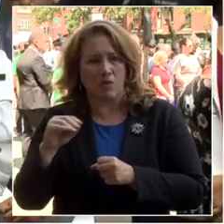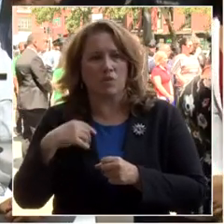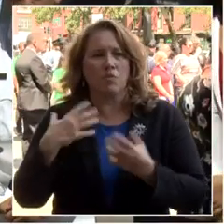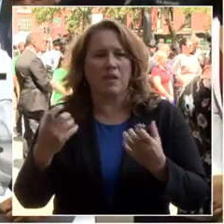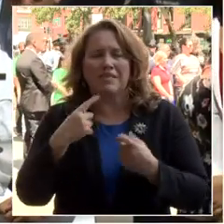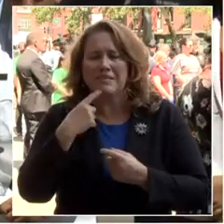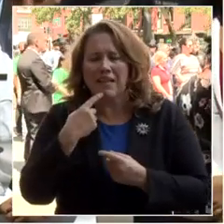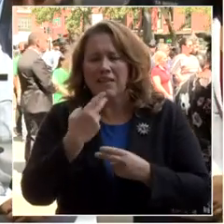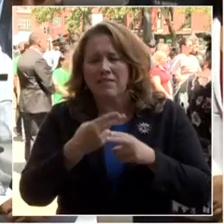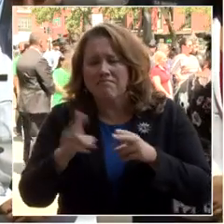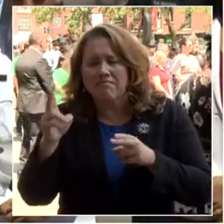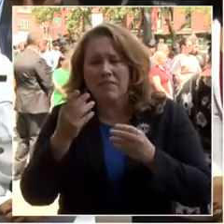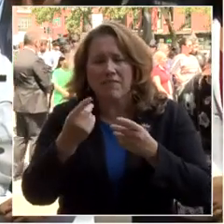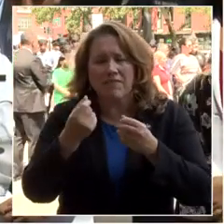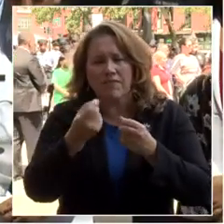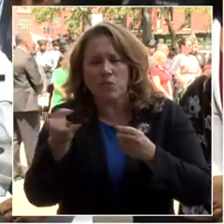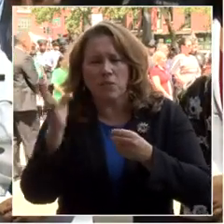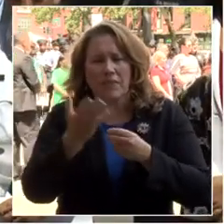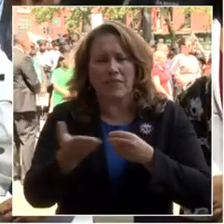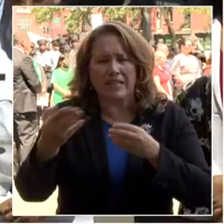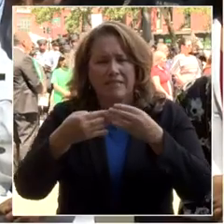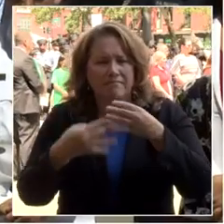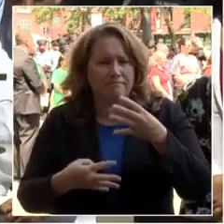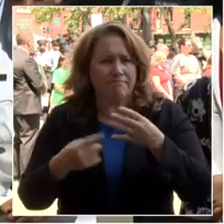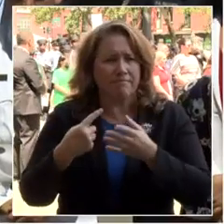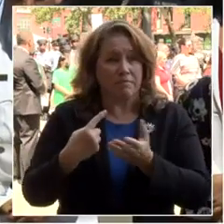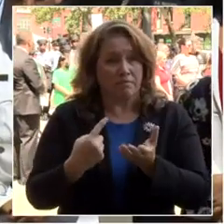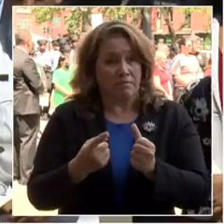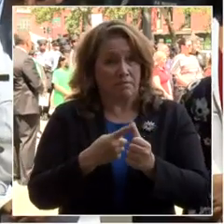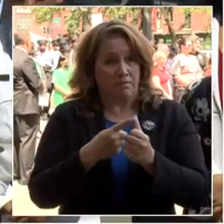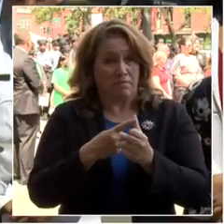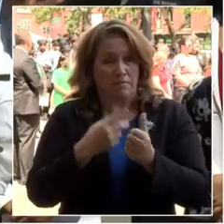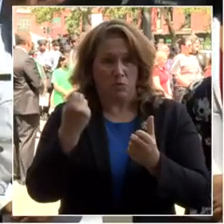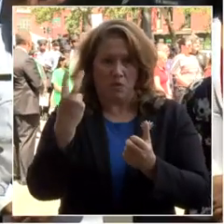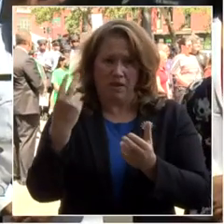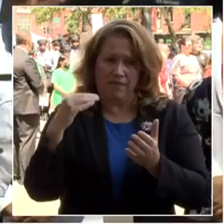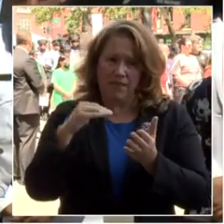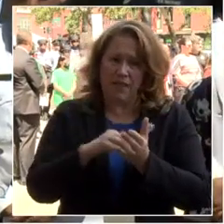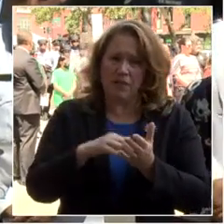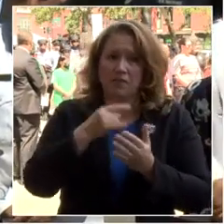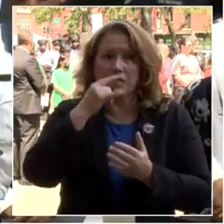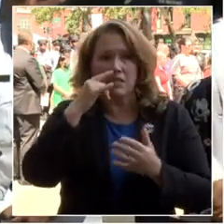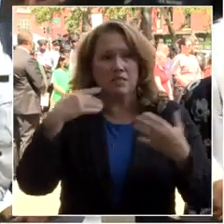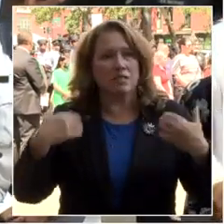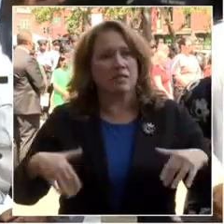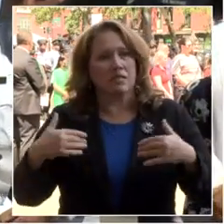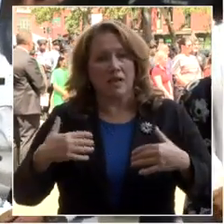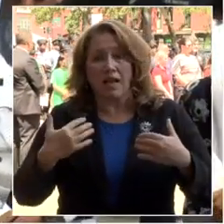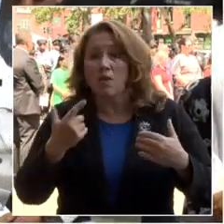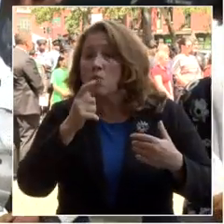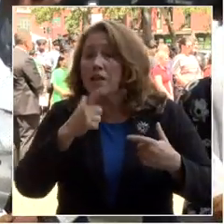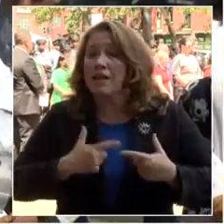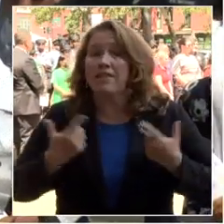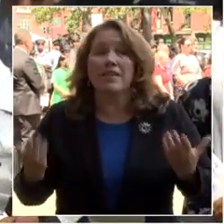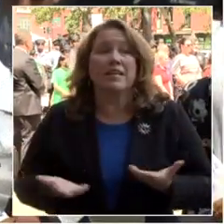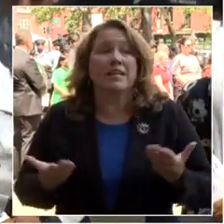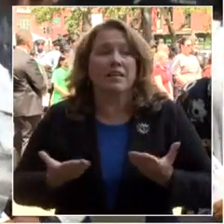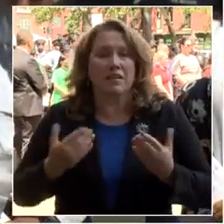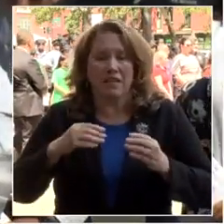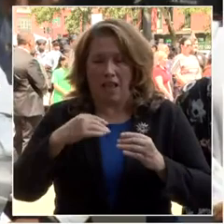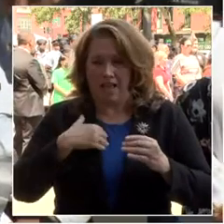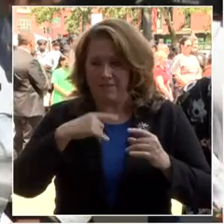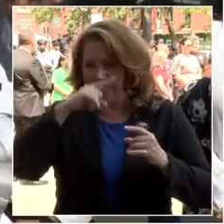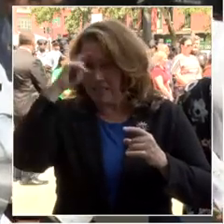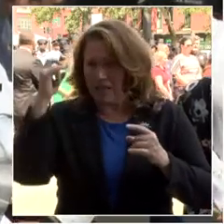about this summer. First of all, 12,000 children, D.C. residents, are in summer camp right